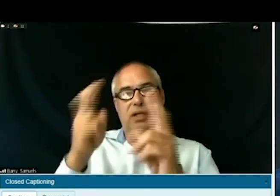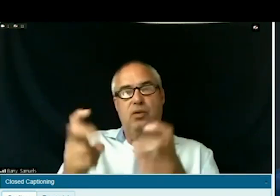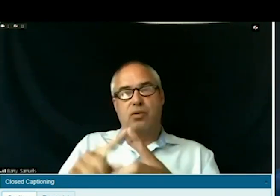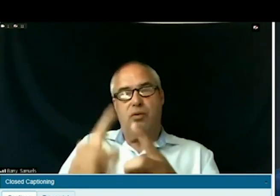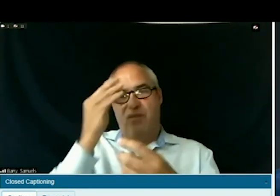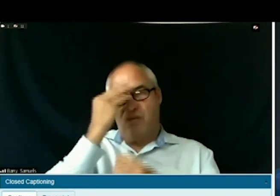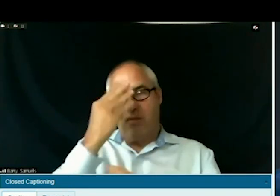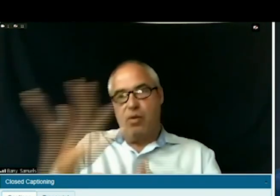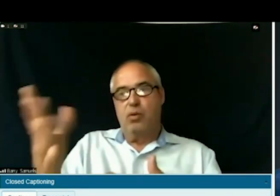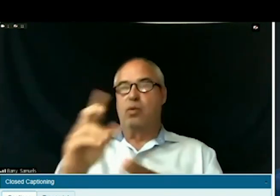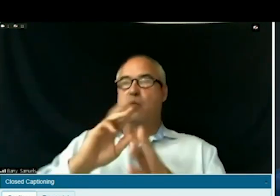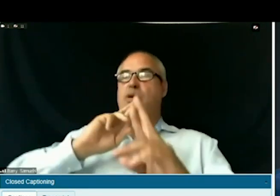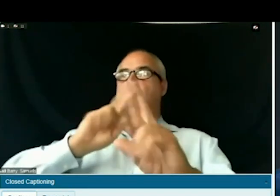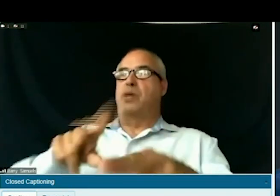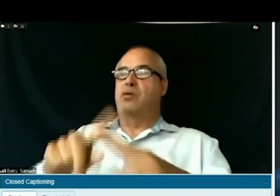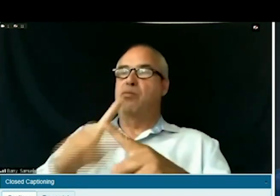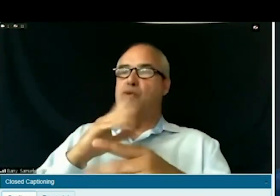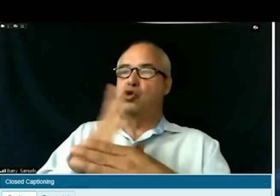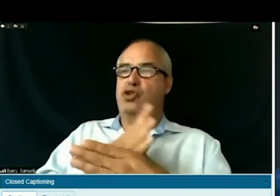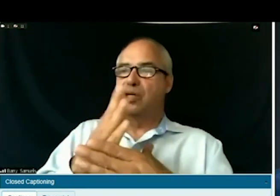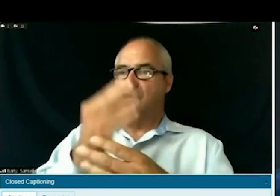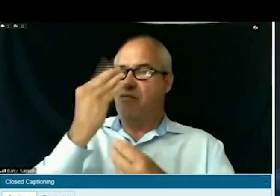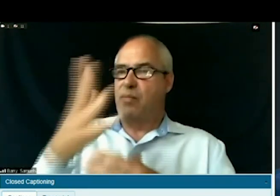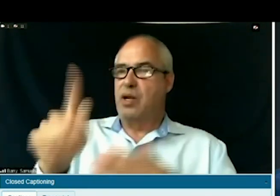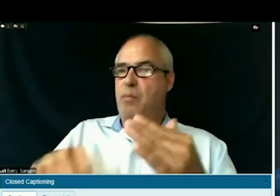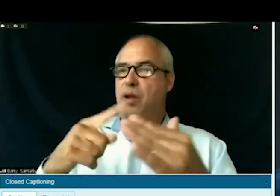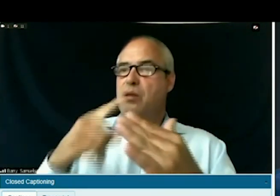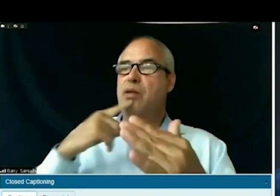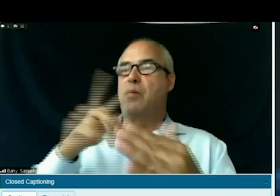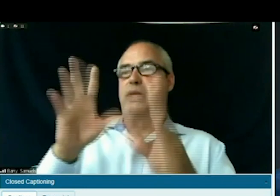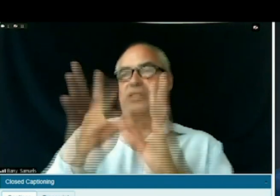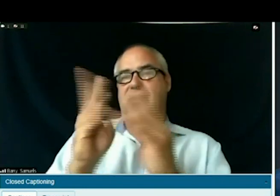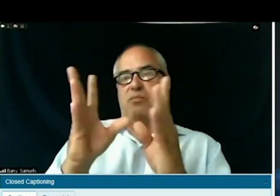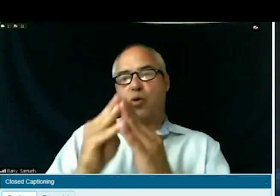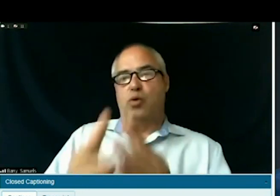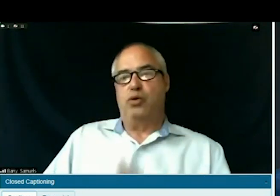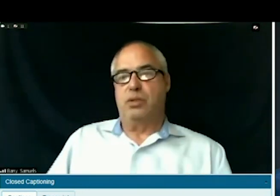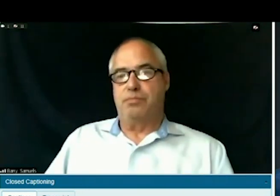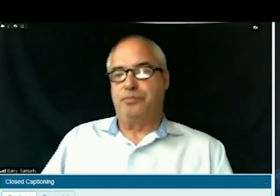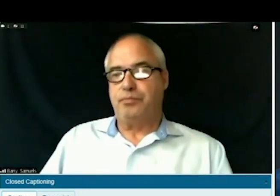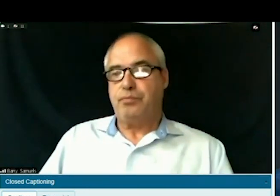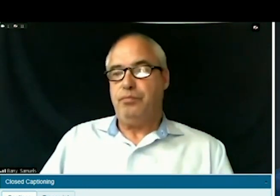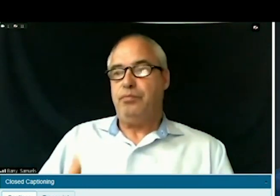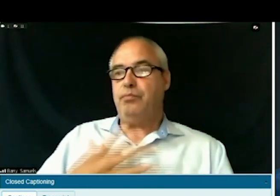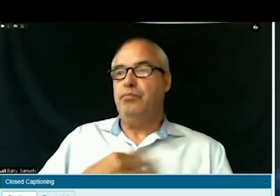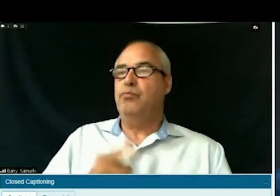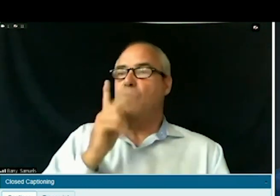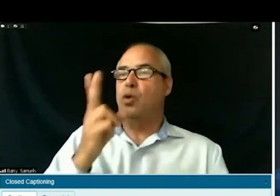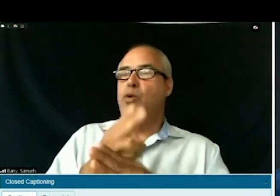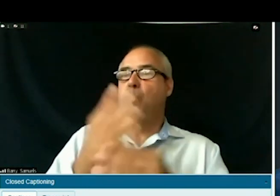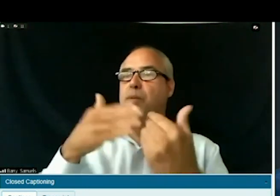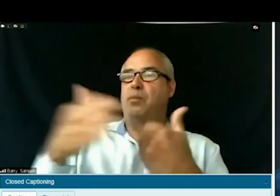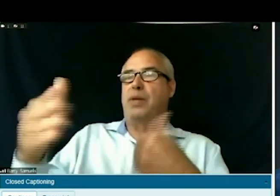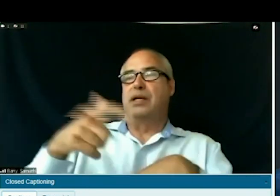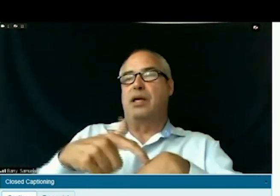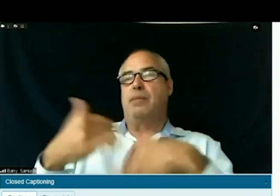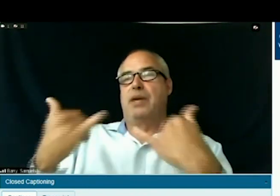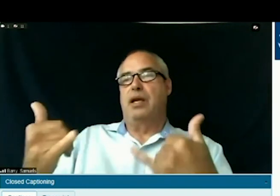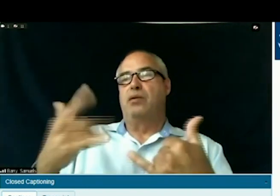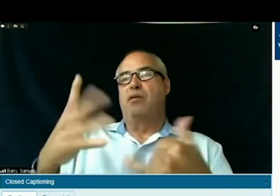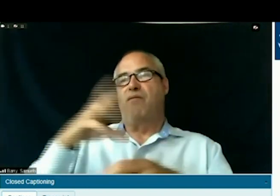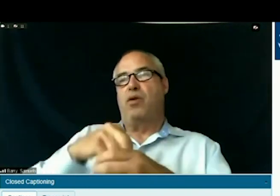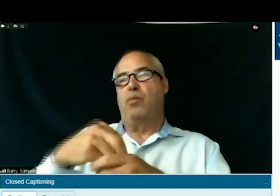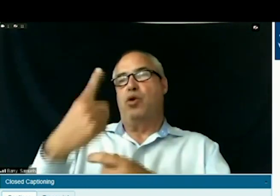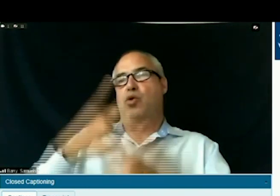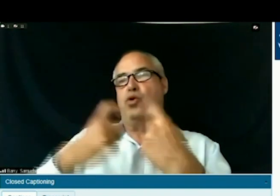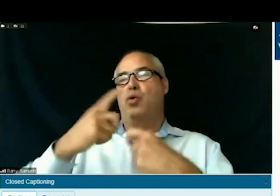the response, and for sharing information about the symposium. We would like to use the remaining time to engage in a Q&A